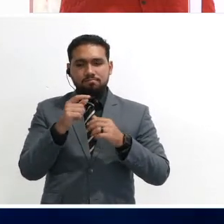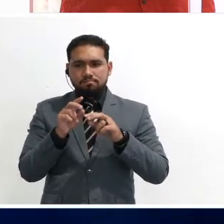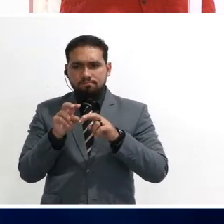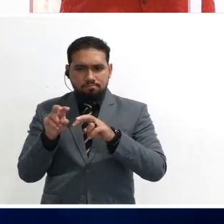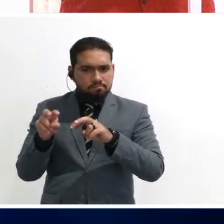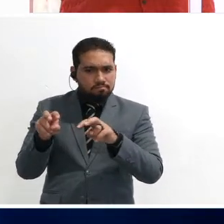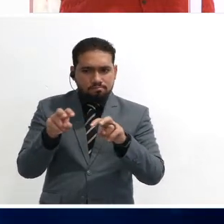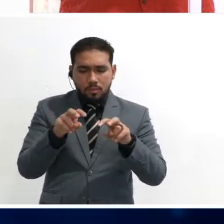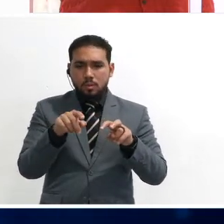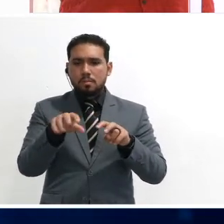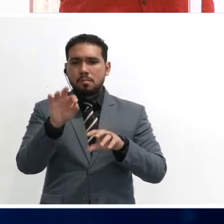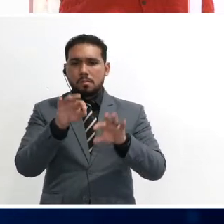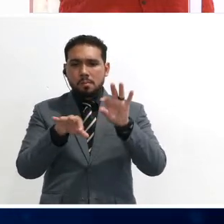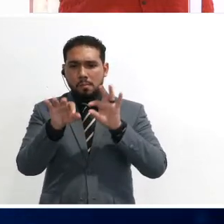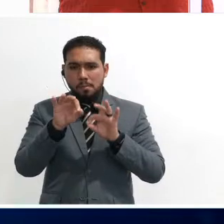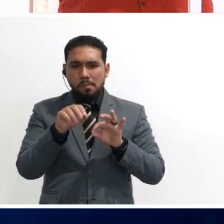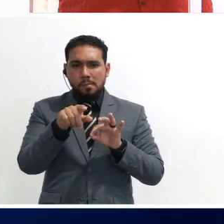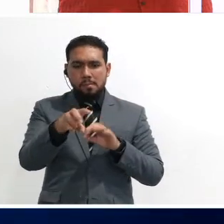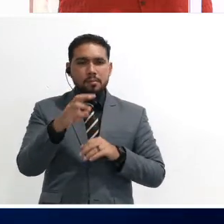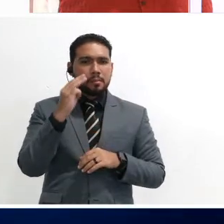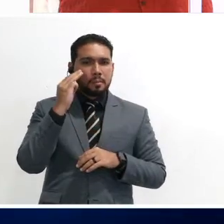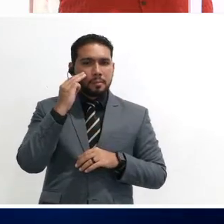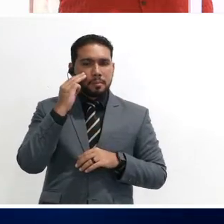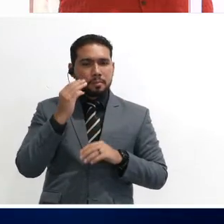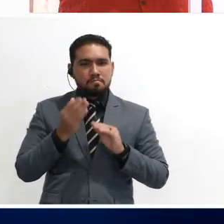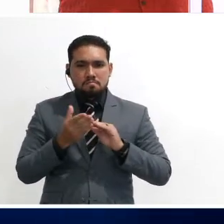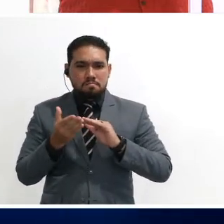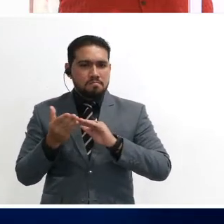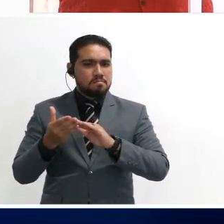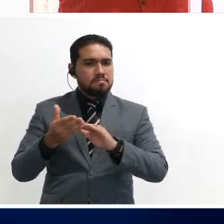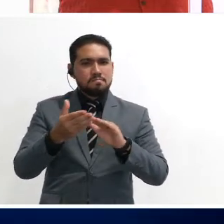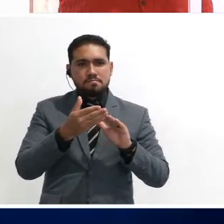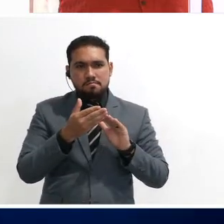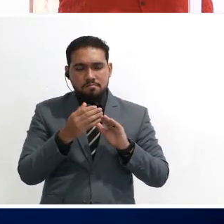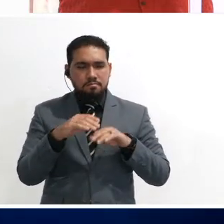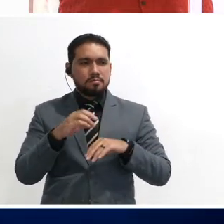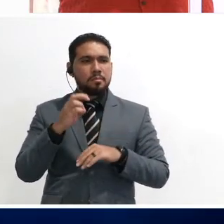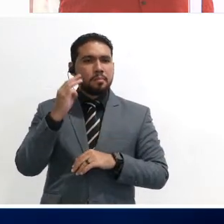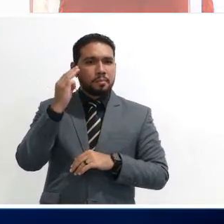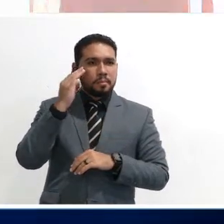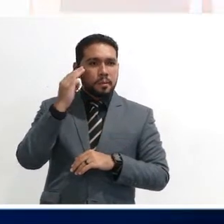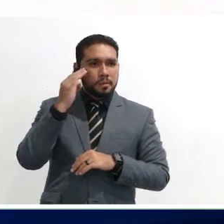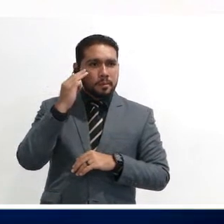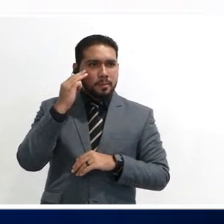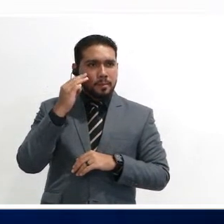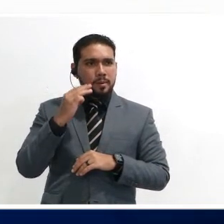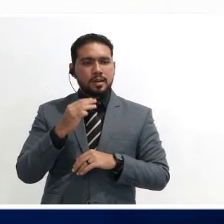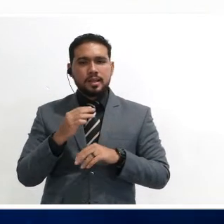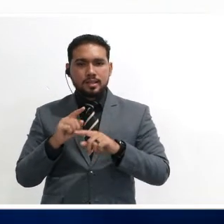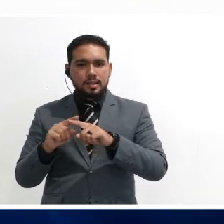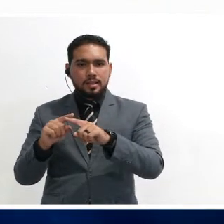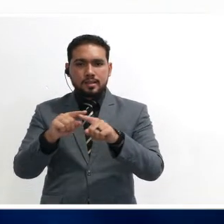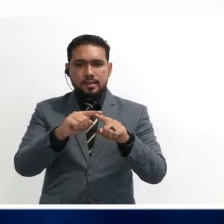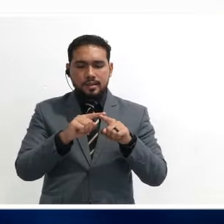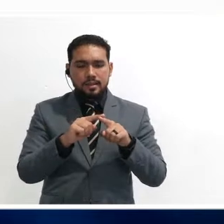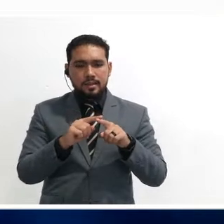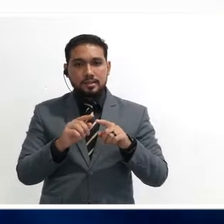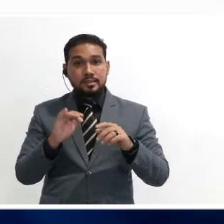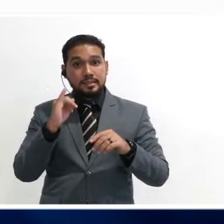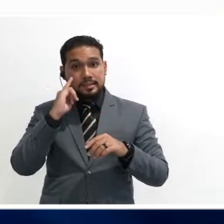this case the HBM memory stack, is directly adjacent to the processor, and then the bridge connects the